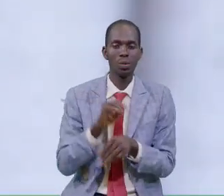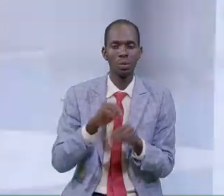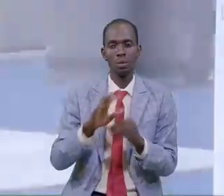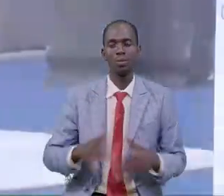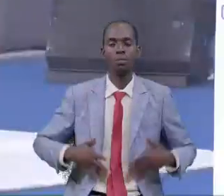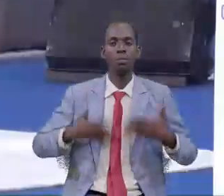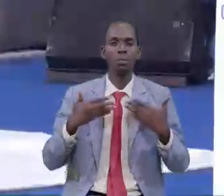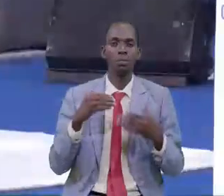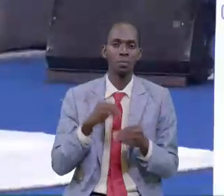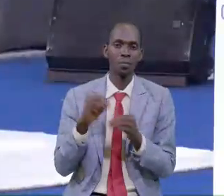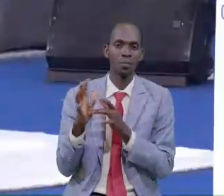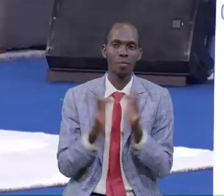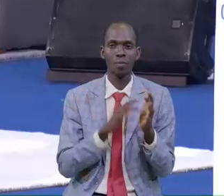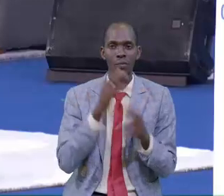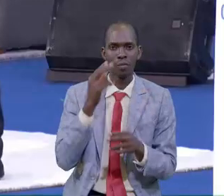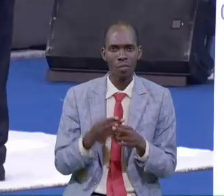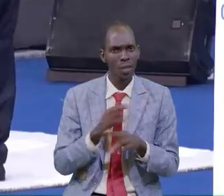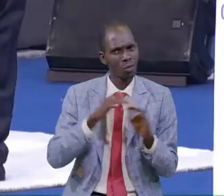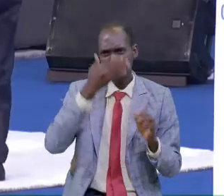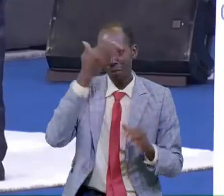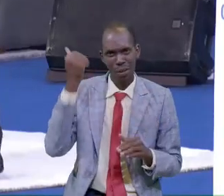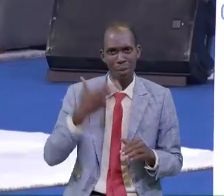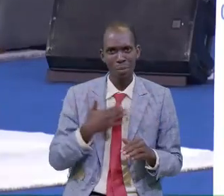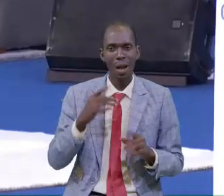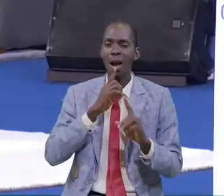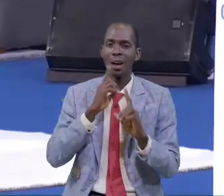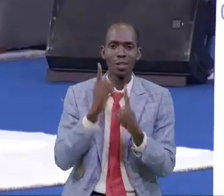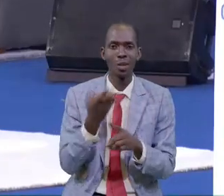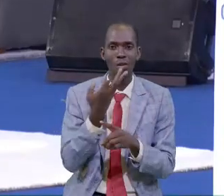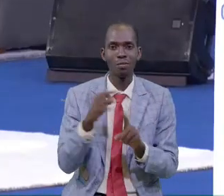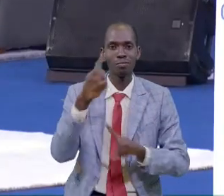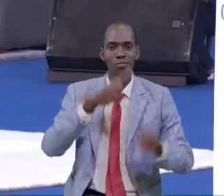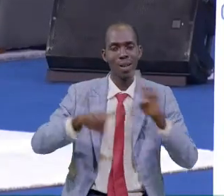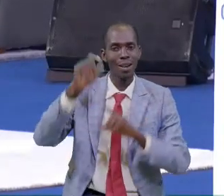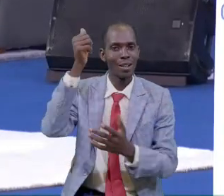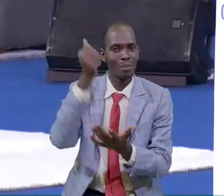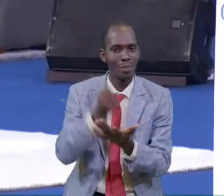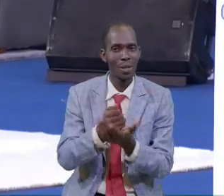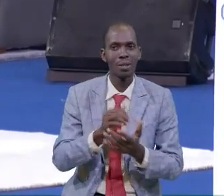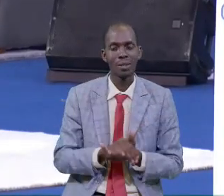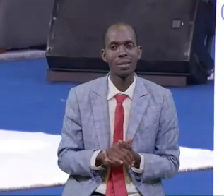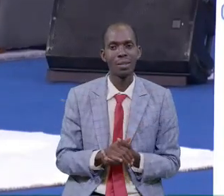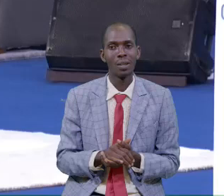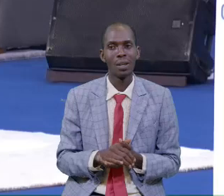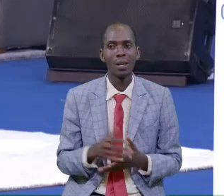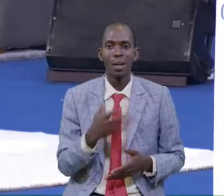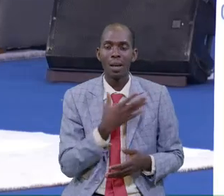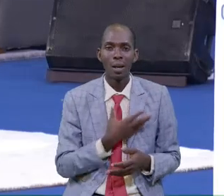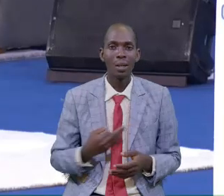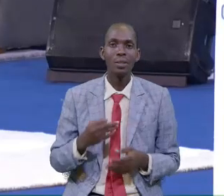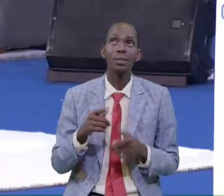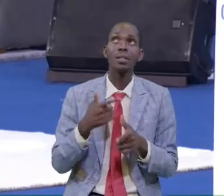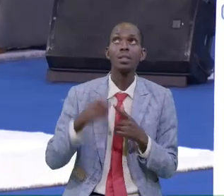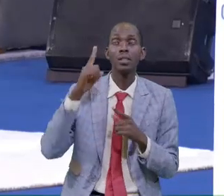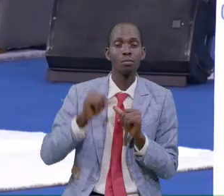You forgot my amen. And then you continue, and the Lord